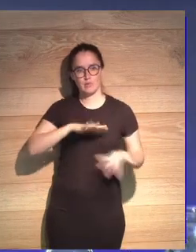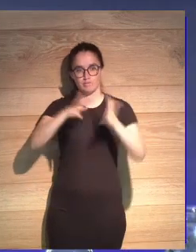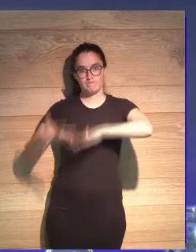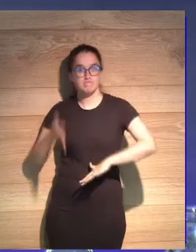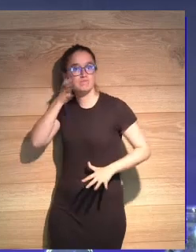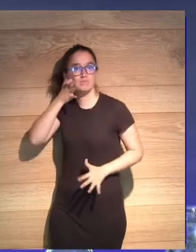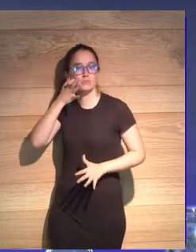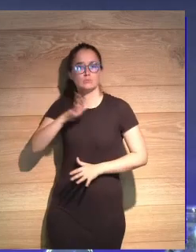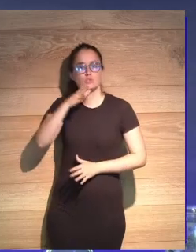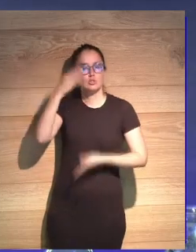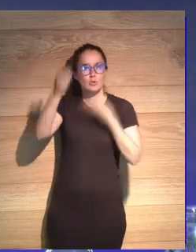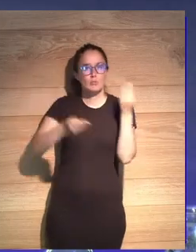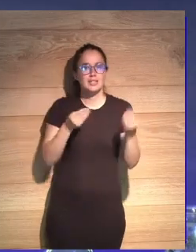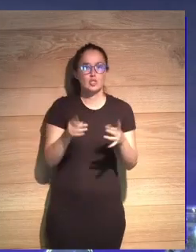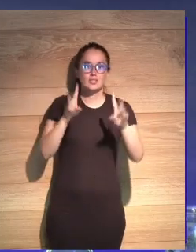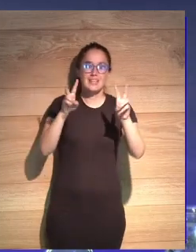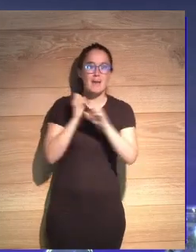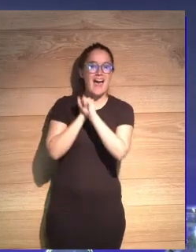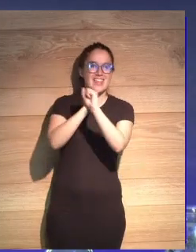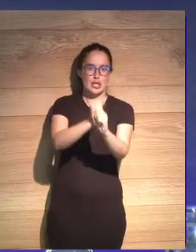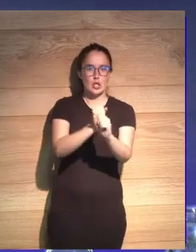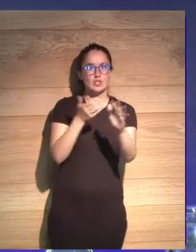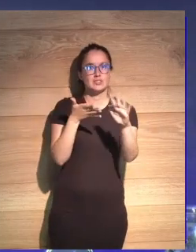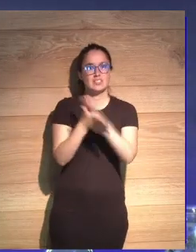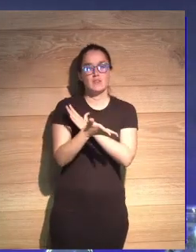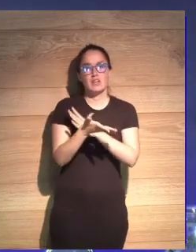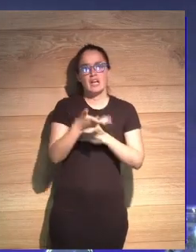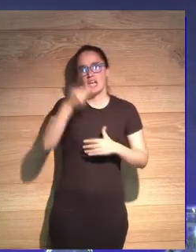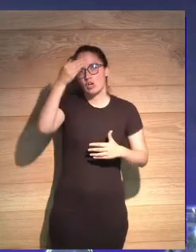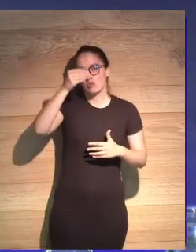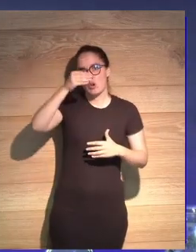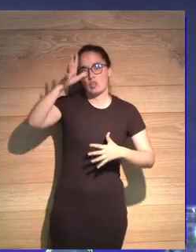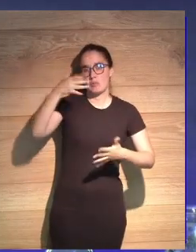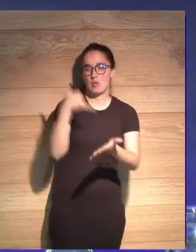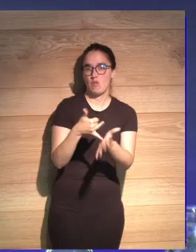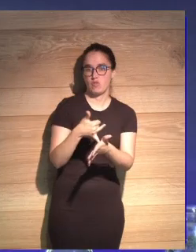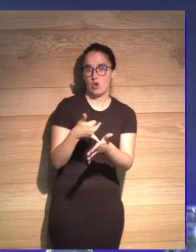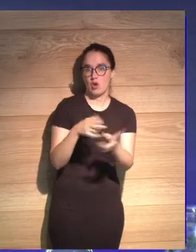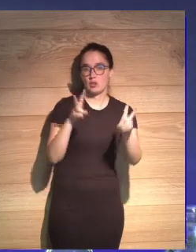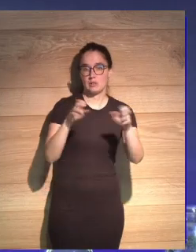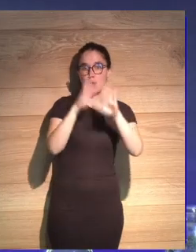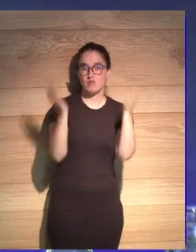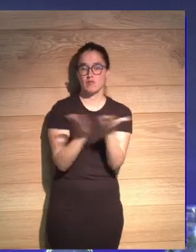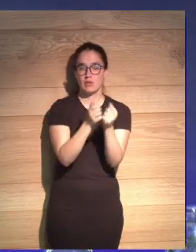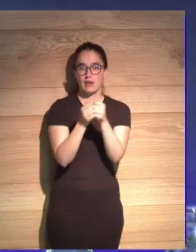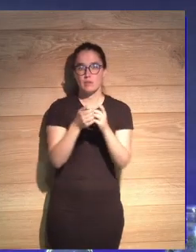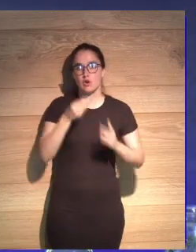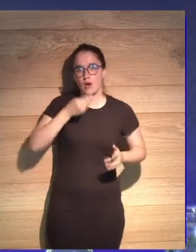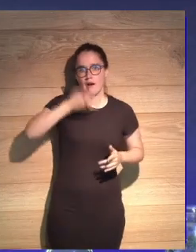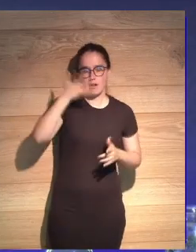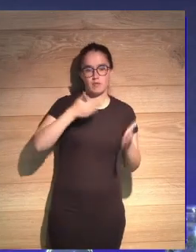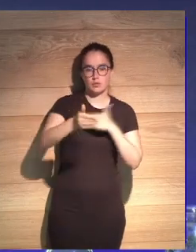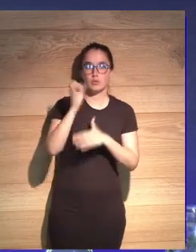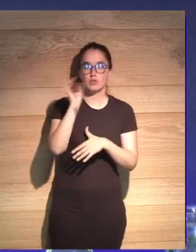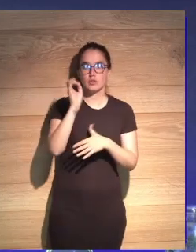but now they can be applied to meet our needs. So I think like this phrase of